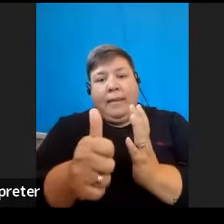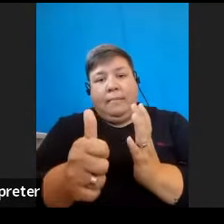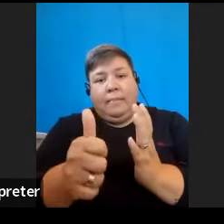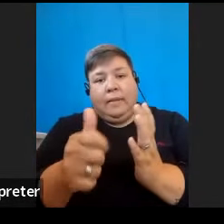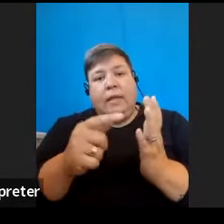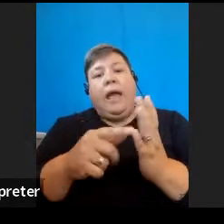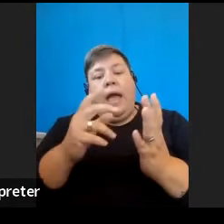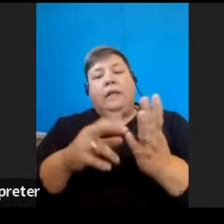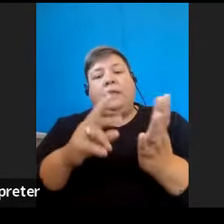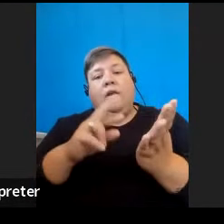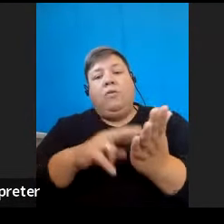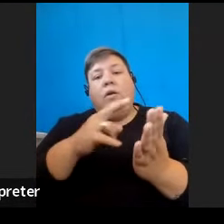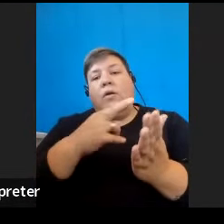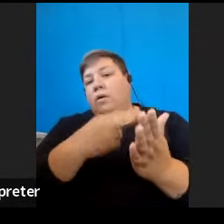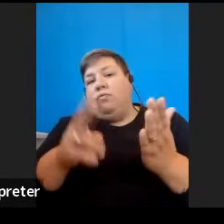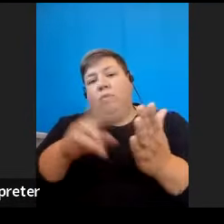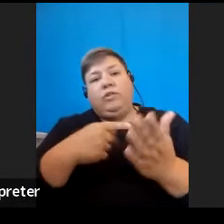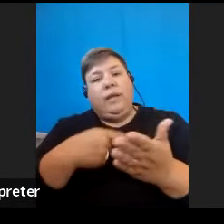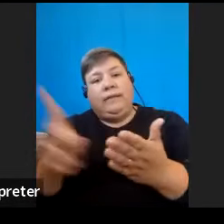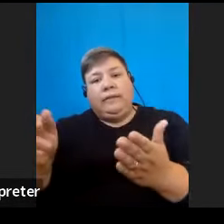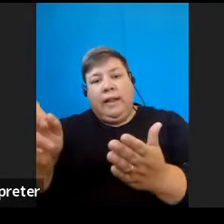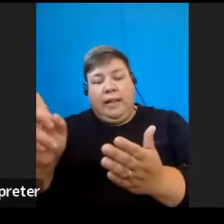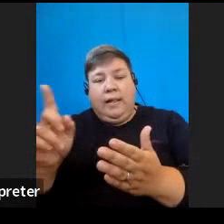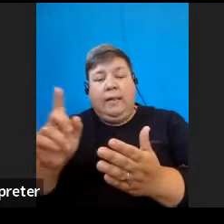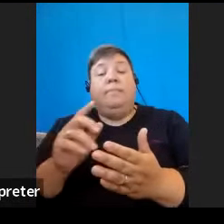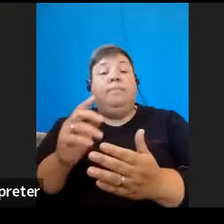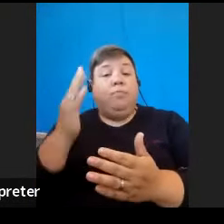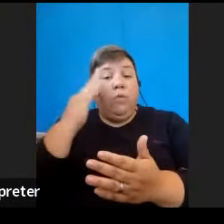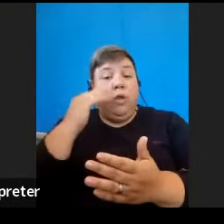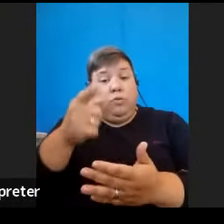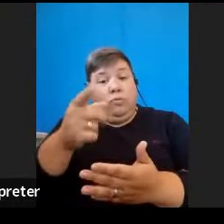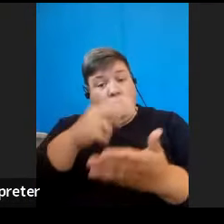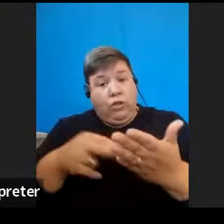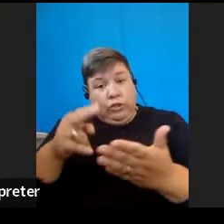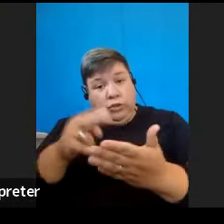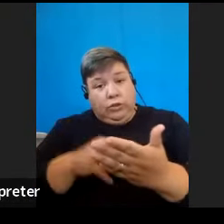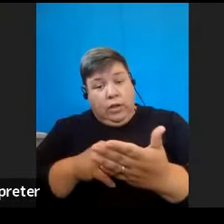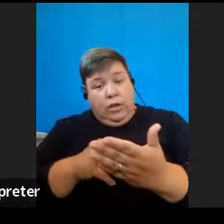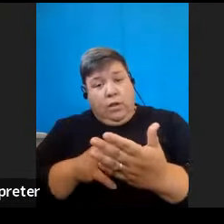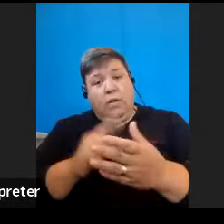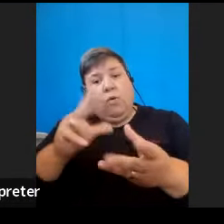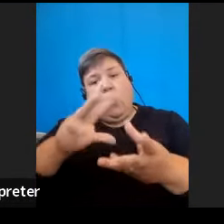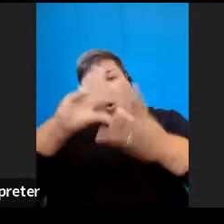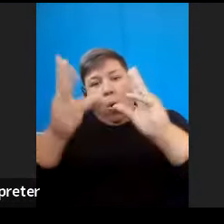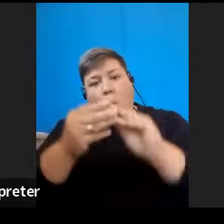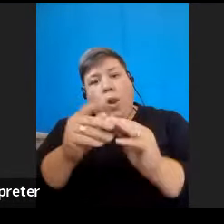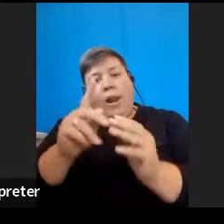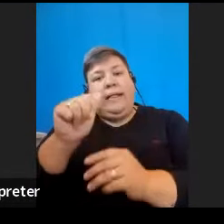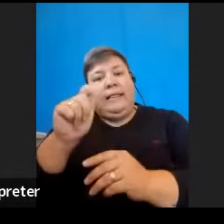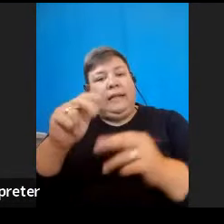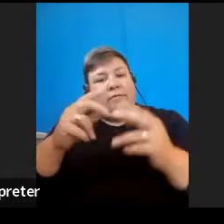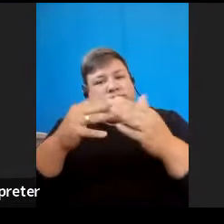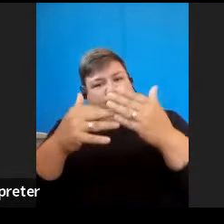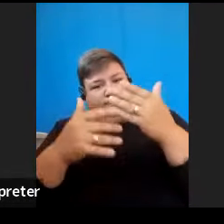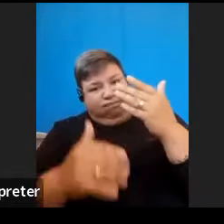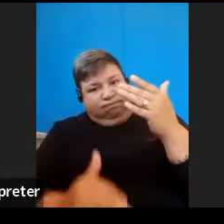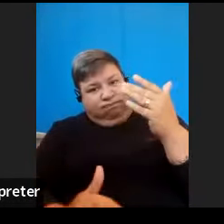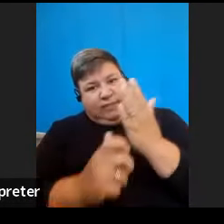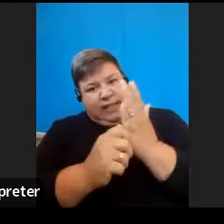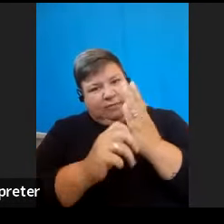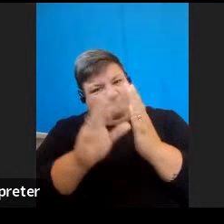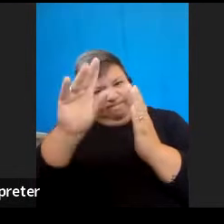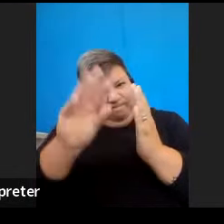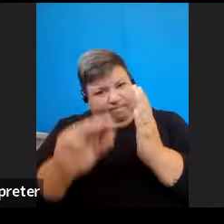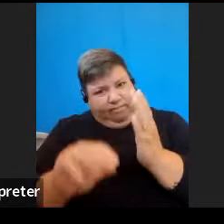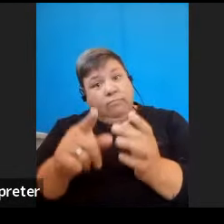deregistering. With the registration, you need to register for all tax types that you are eligible